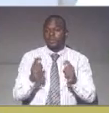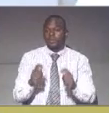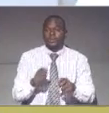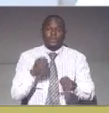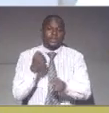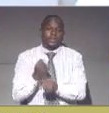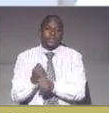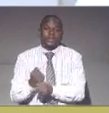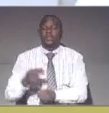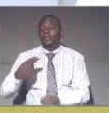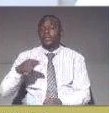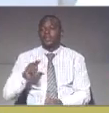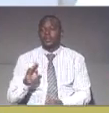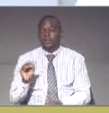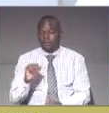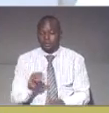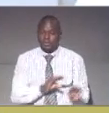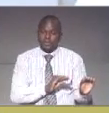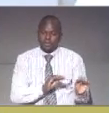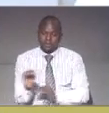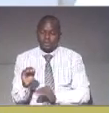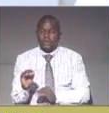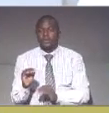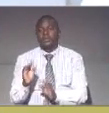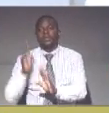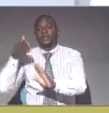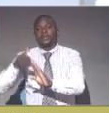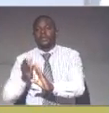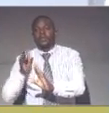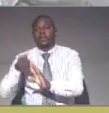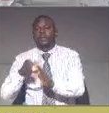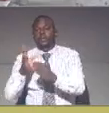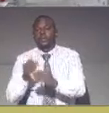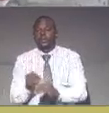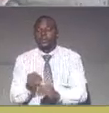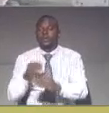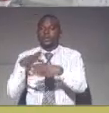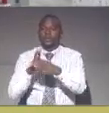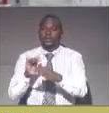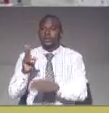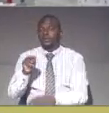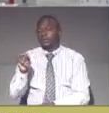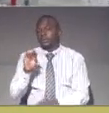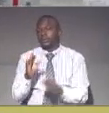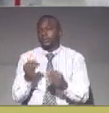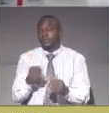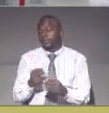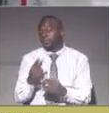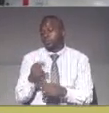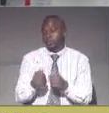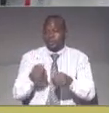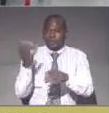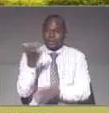not done in the hub are transported to the reference labs at the national level. A situation analysis conducted 2 years